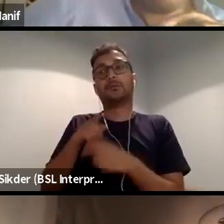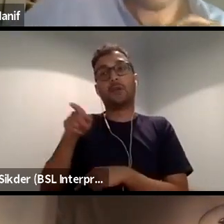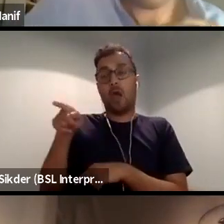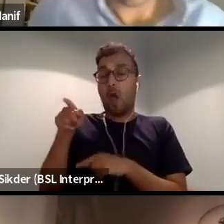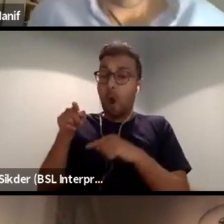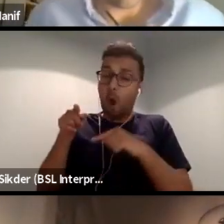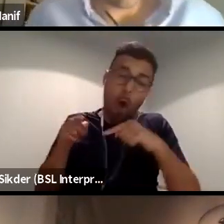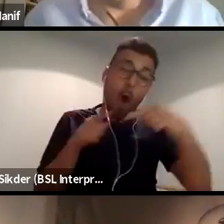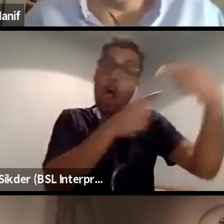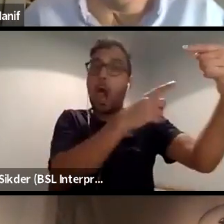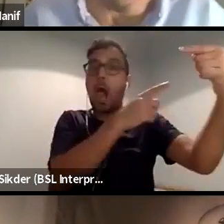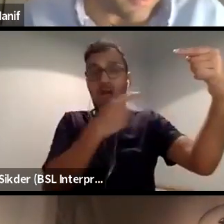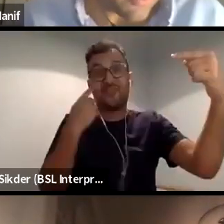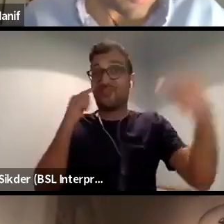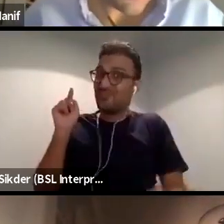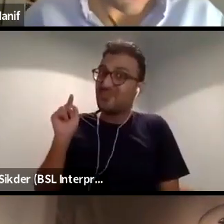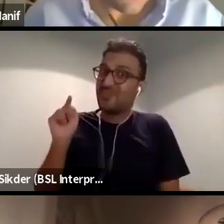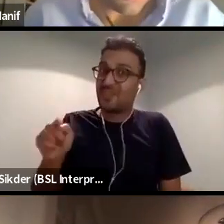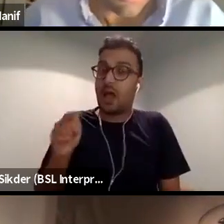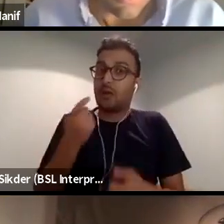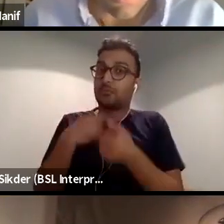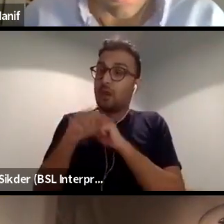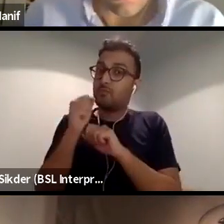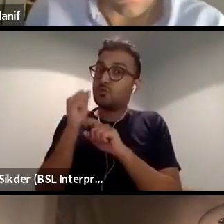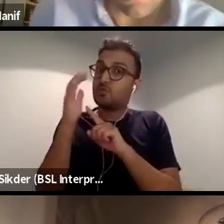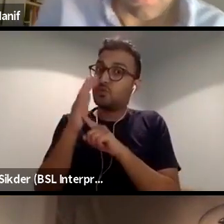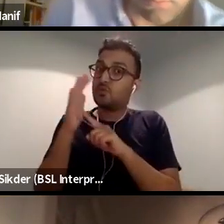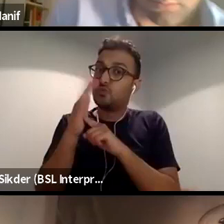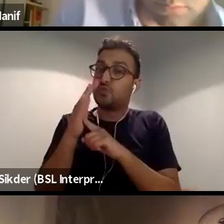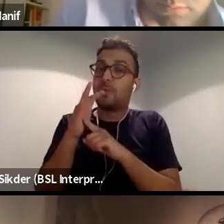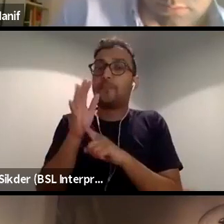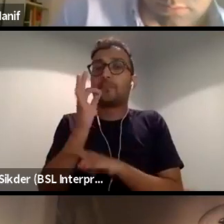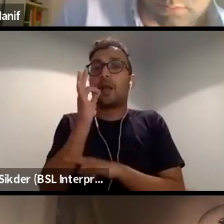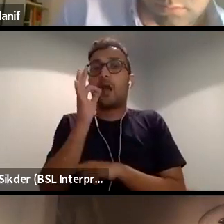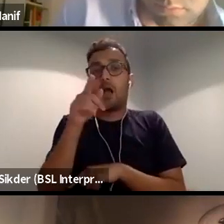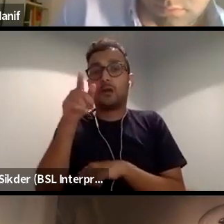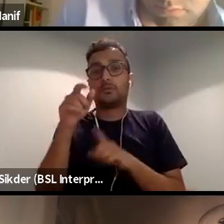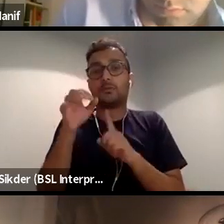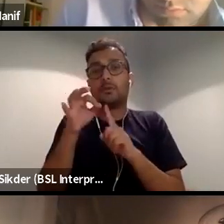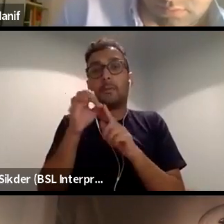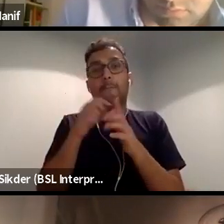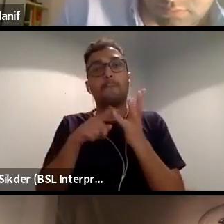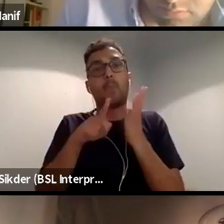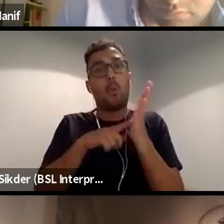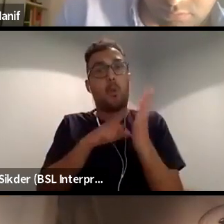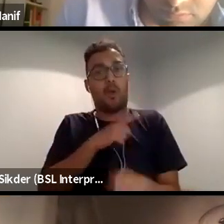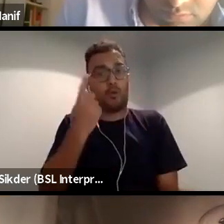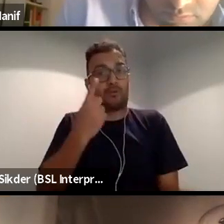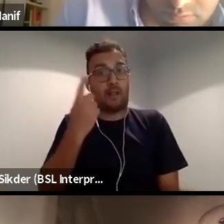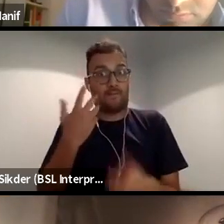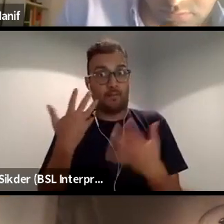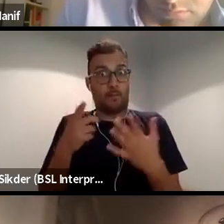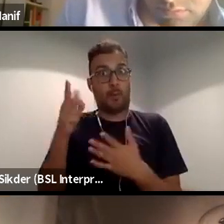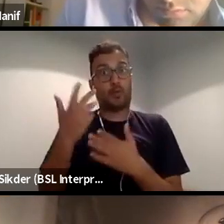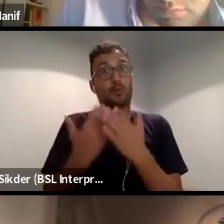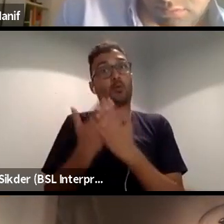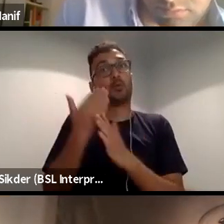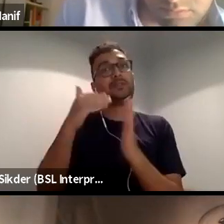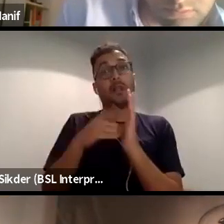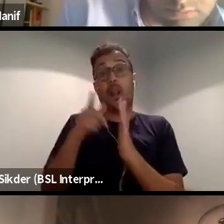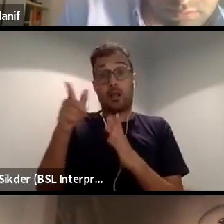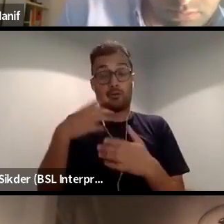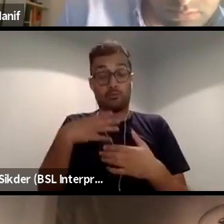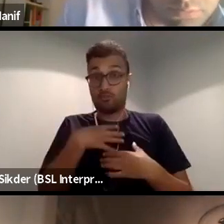this quite clearly. Was it a turning point? And, you know, I know you've spoken about the fact that it came as a surprise to most